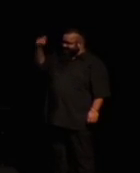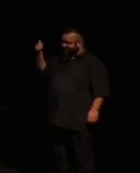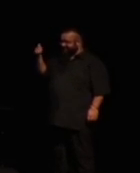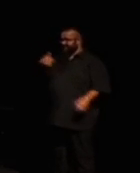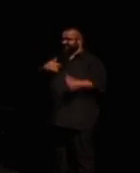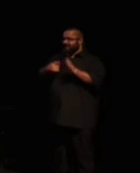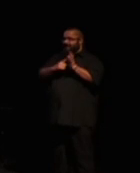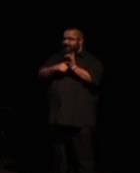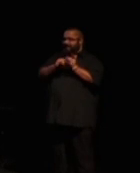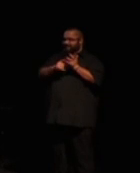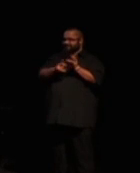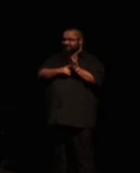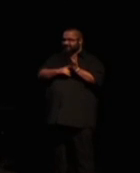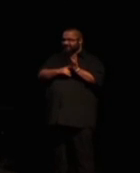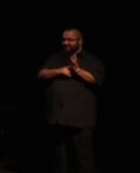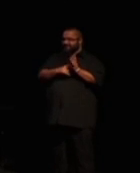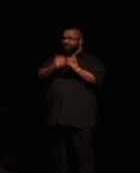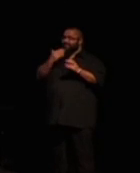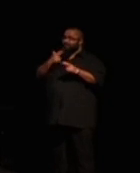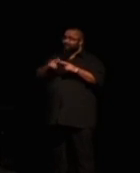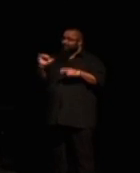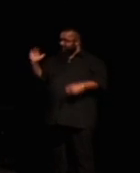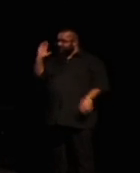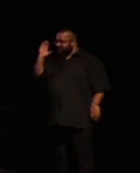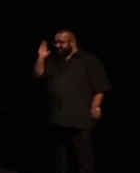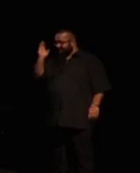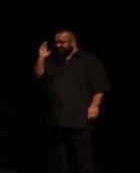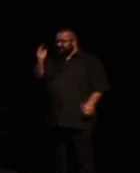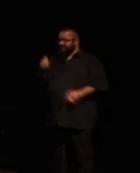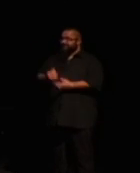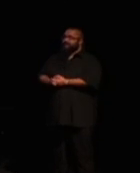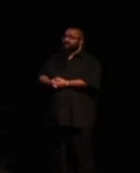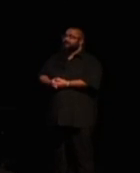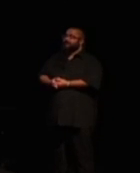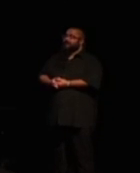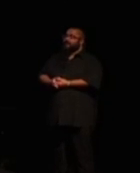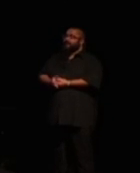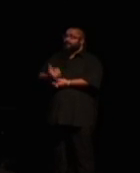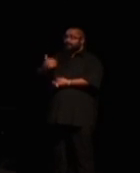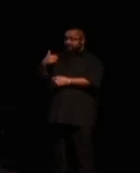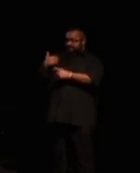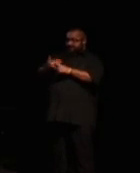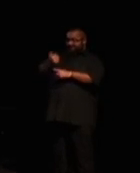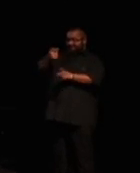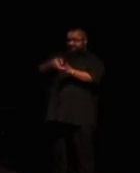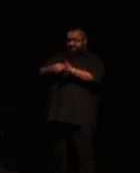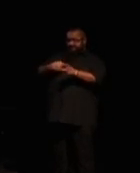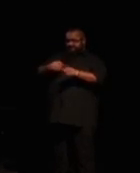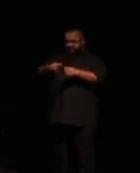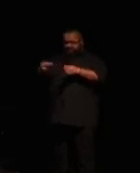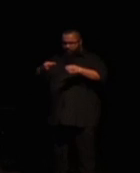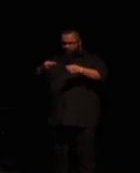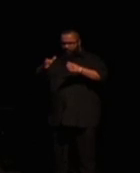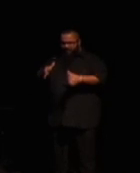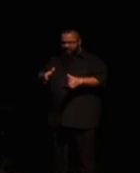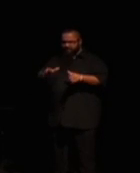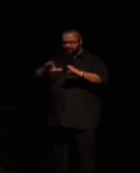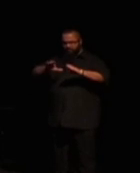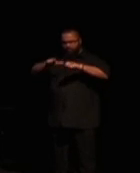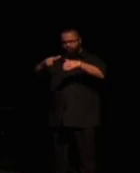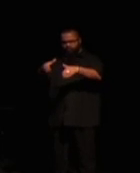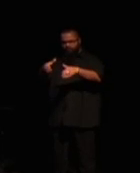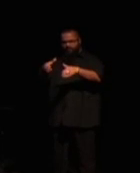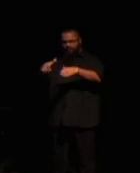Hi, I'm Alison. Thank you very much for your presentation. I, for 6 years, coordinated an ensemble of performers that also have